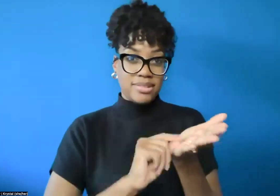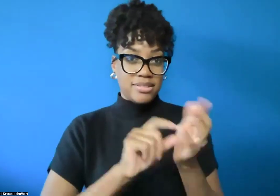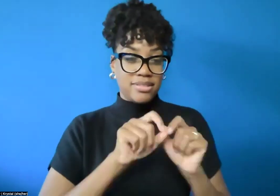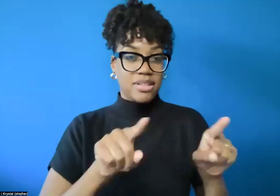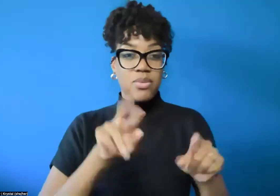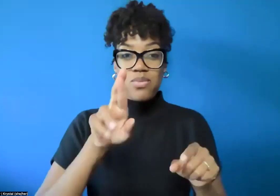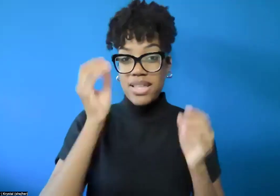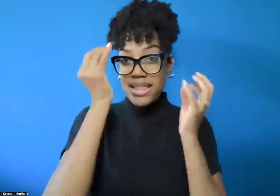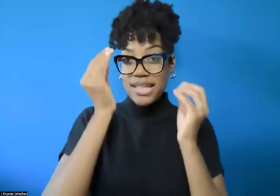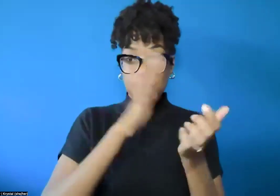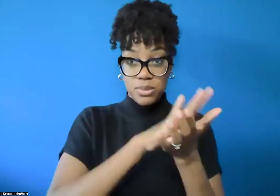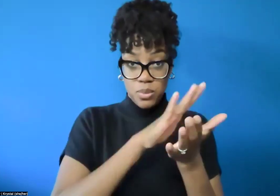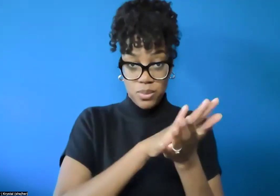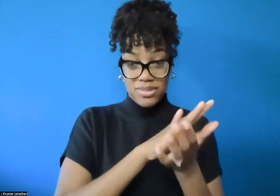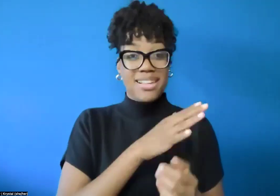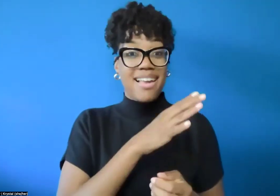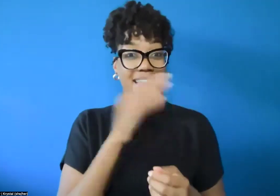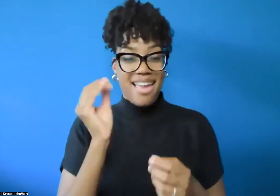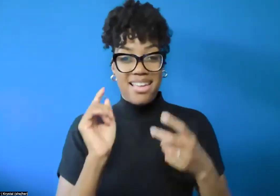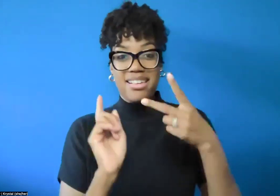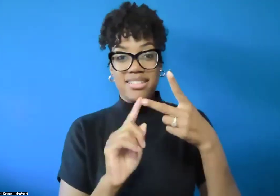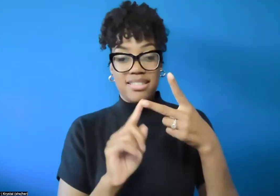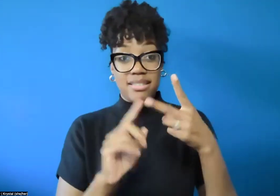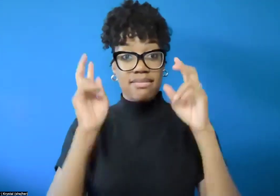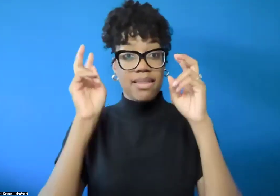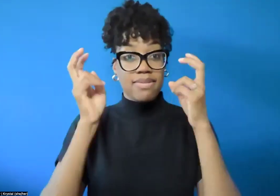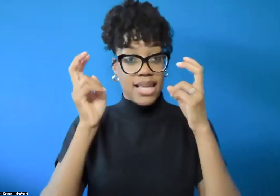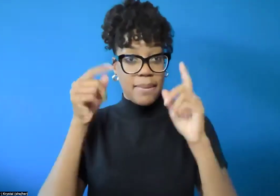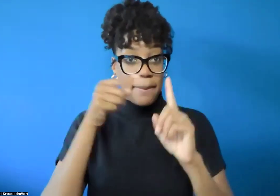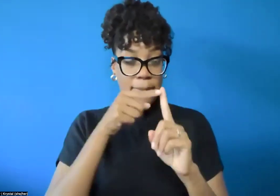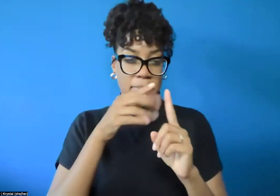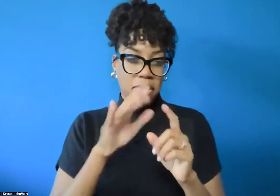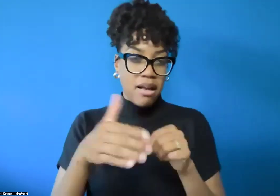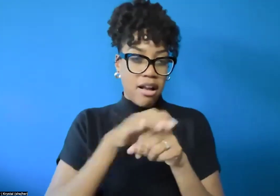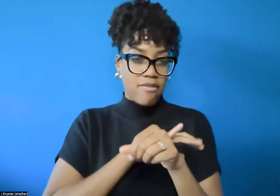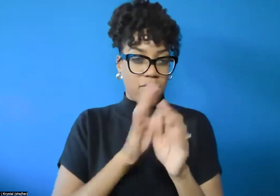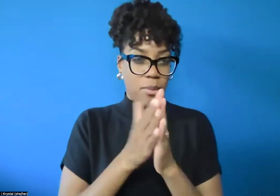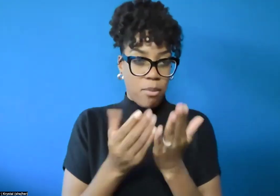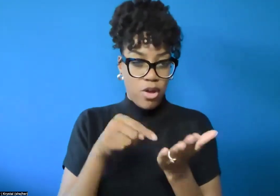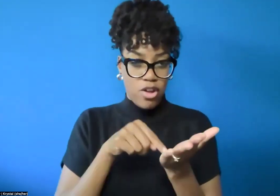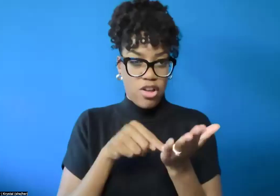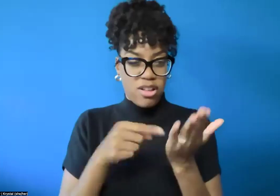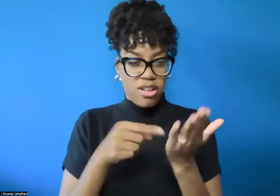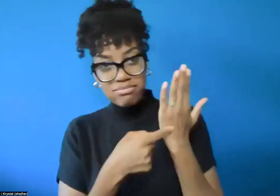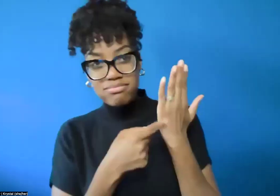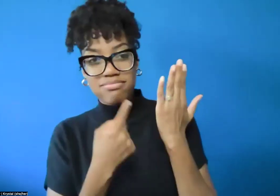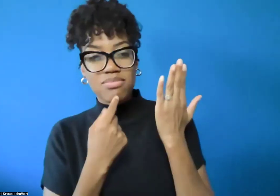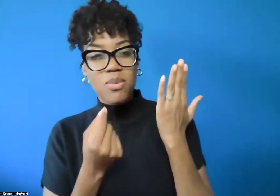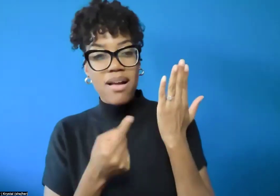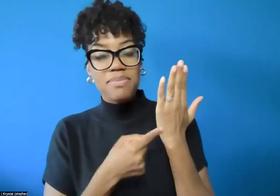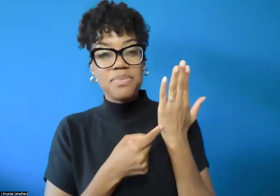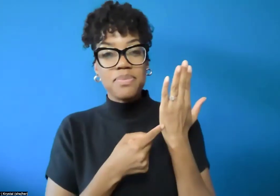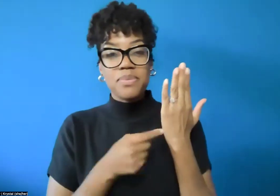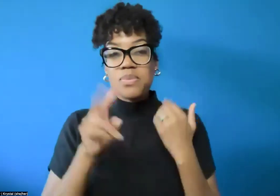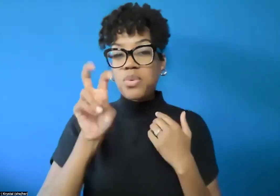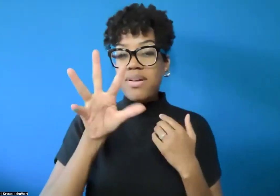theme that the cover is about, which is the 250th anniversary of the